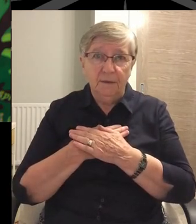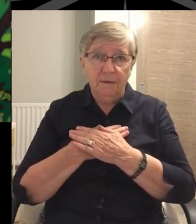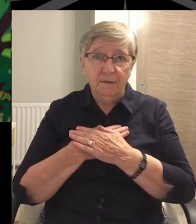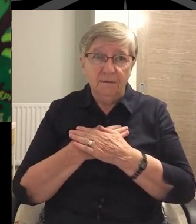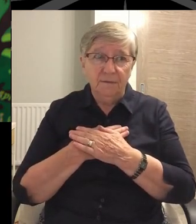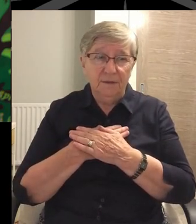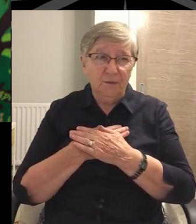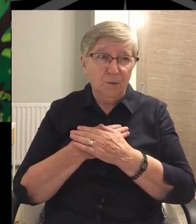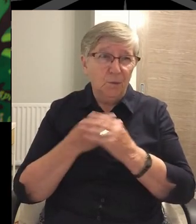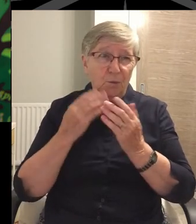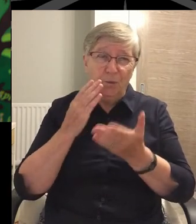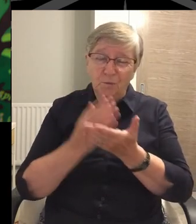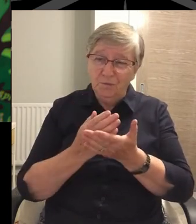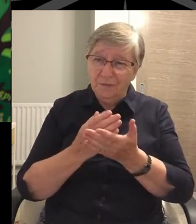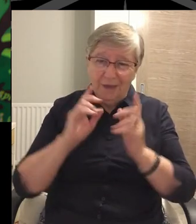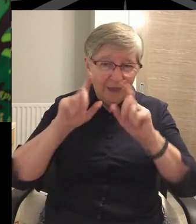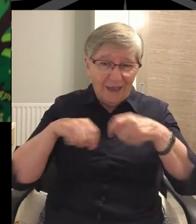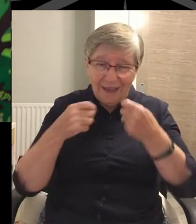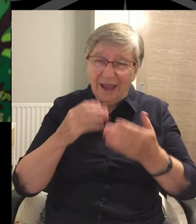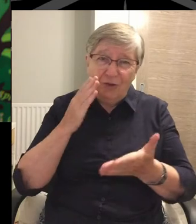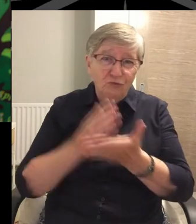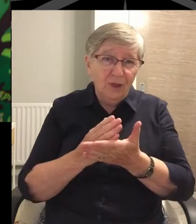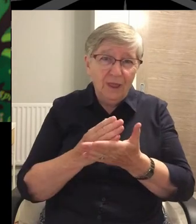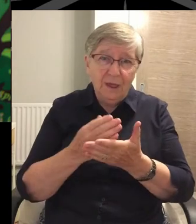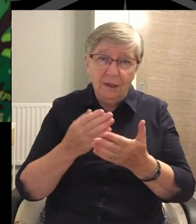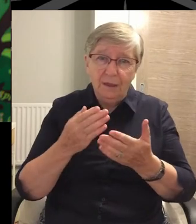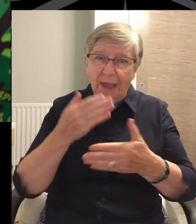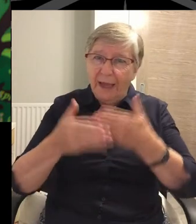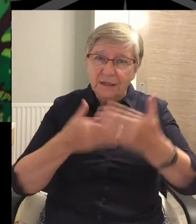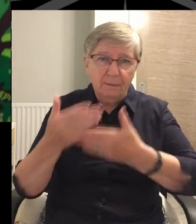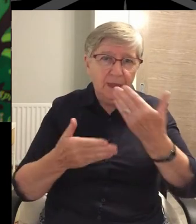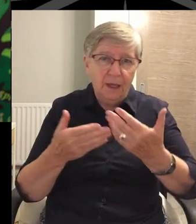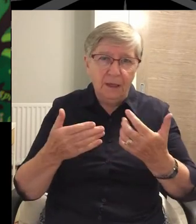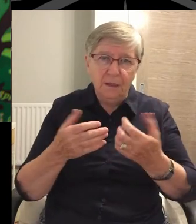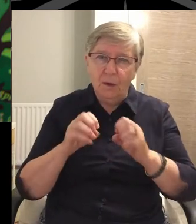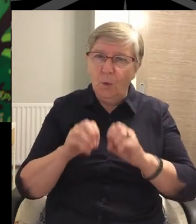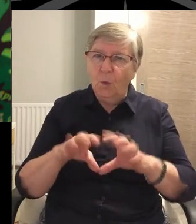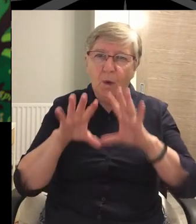words fail us to say how wonderful your grace is.